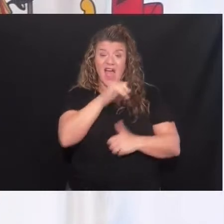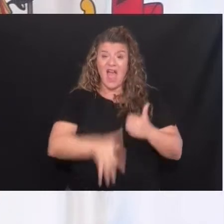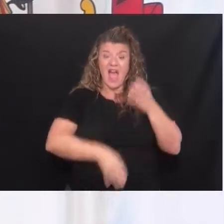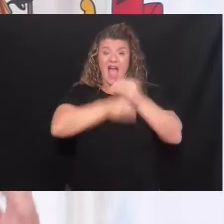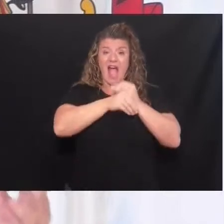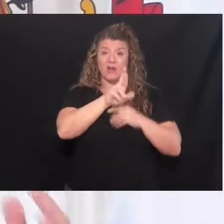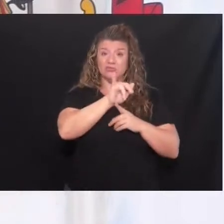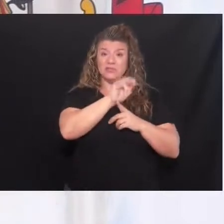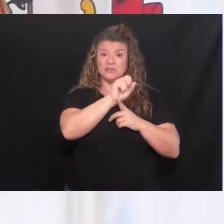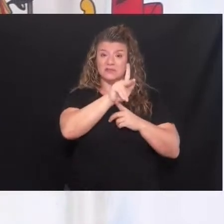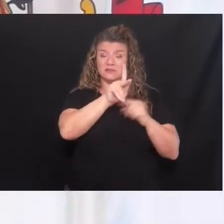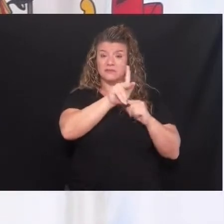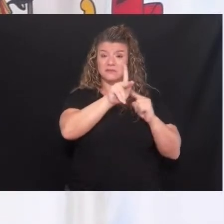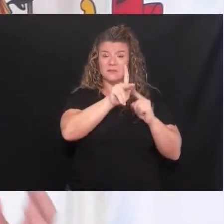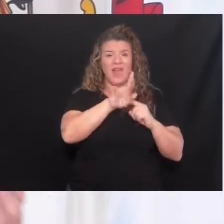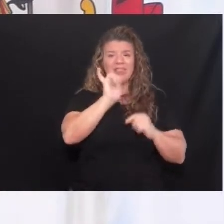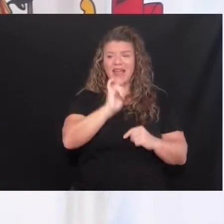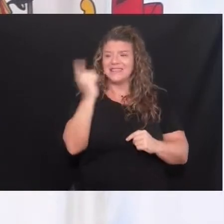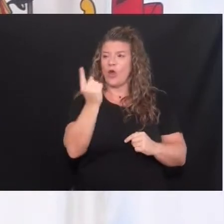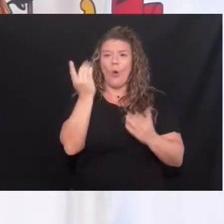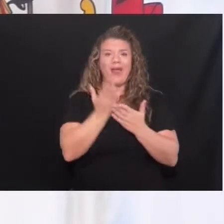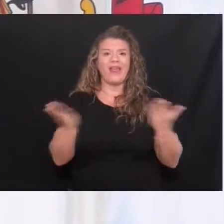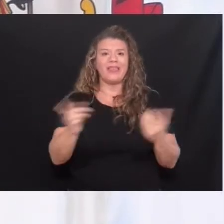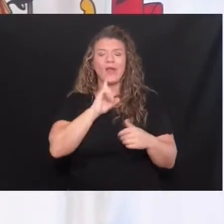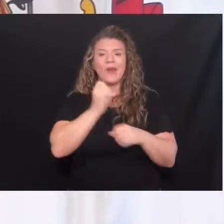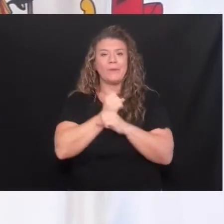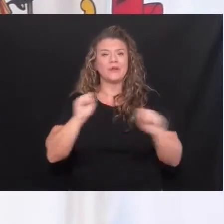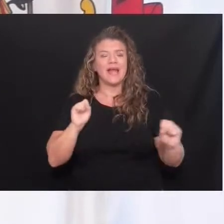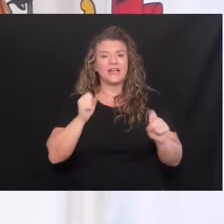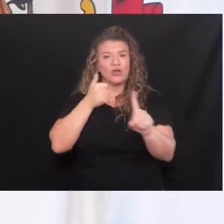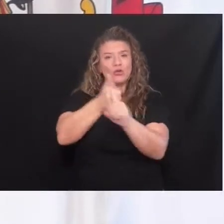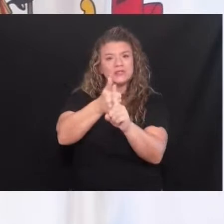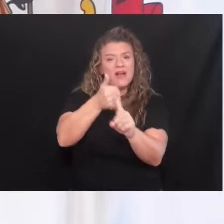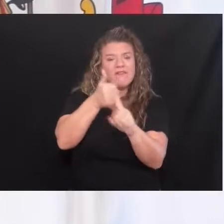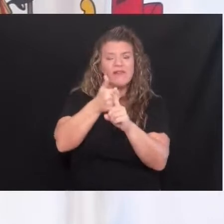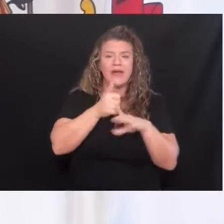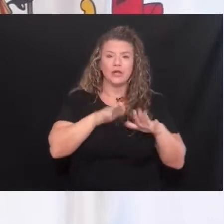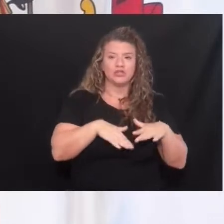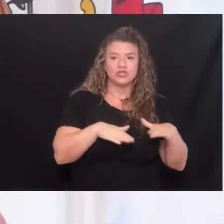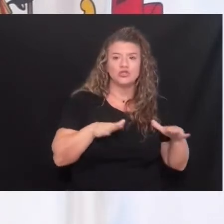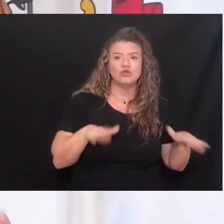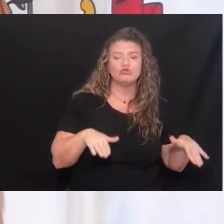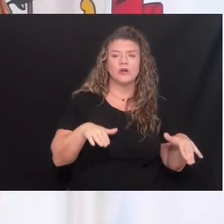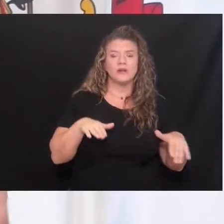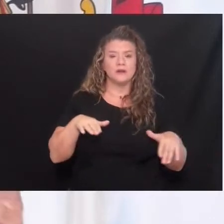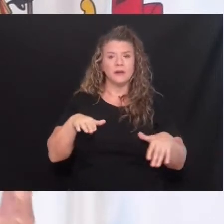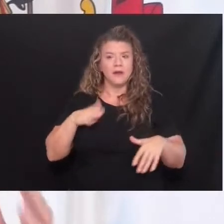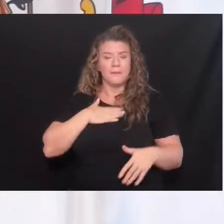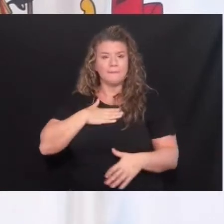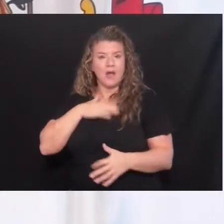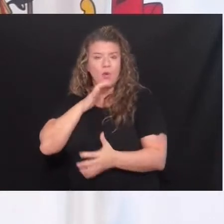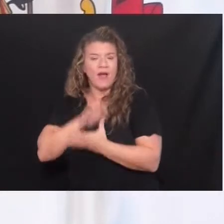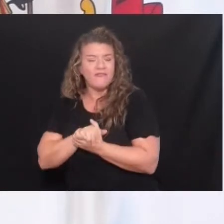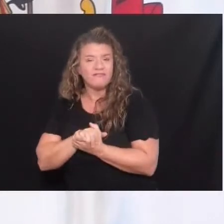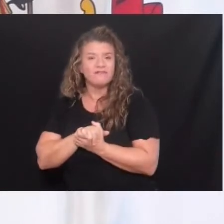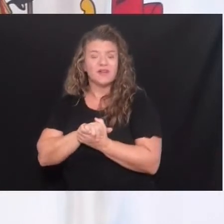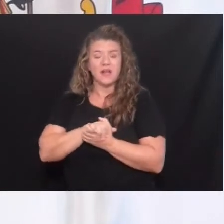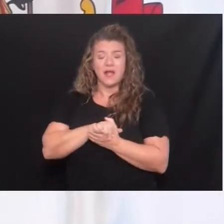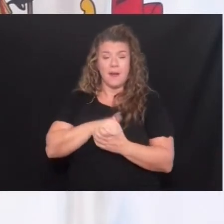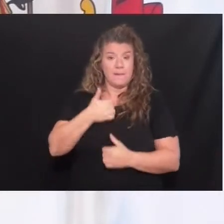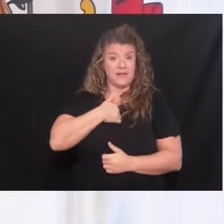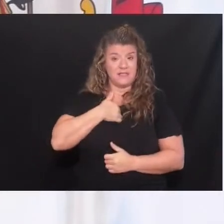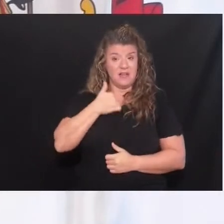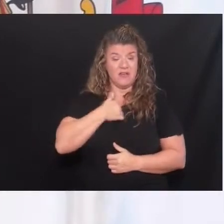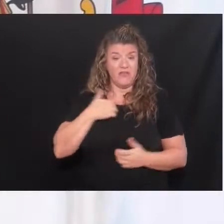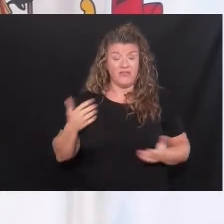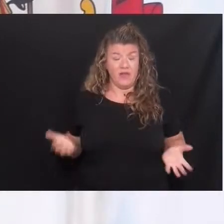protecting our children or you as an adult, or Kathy, my wife, or myself.